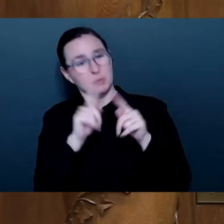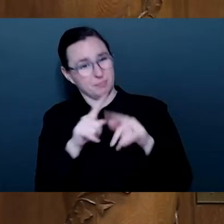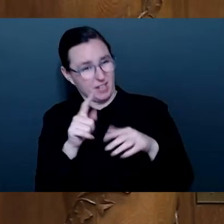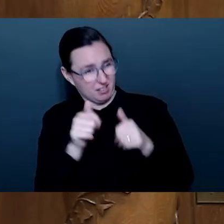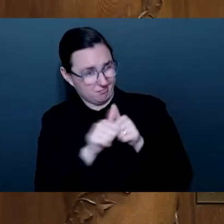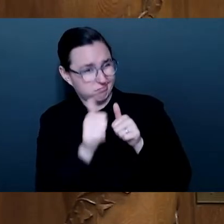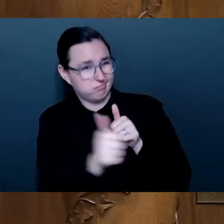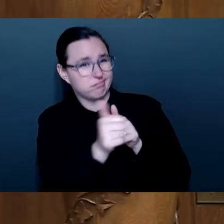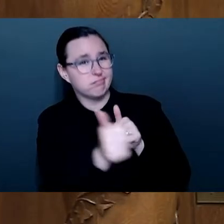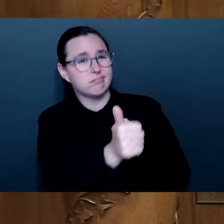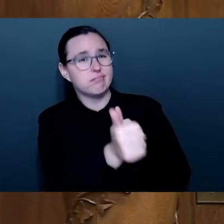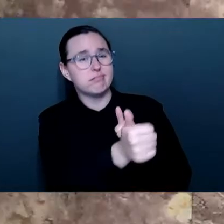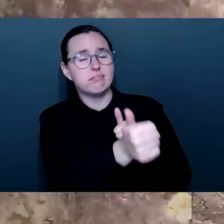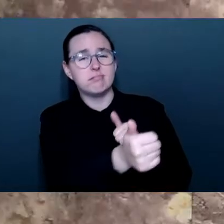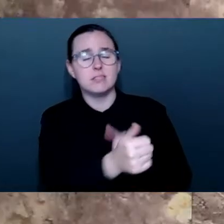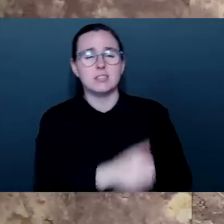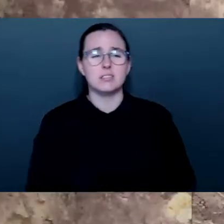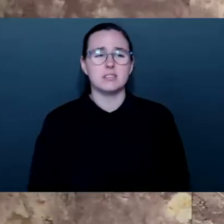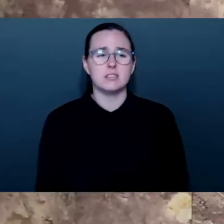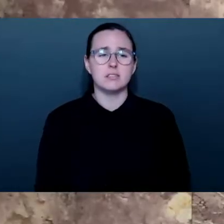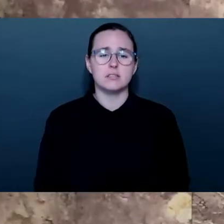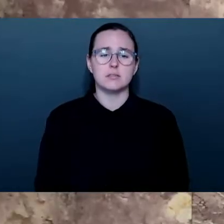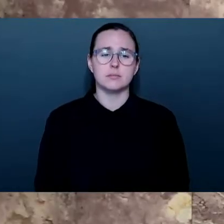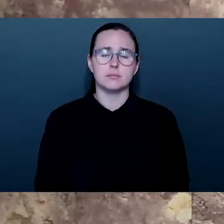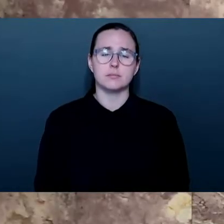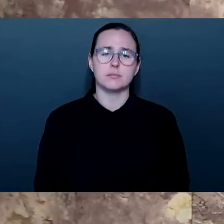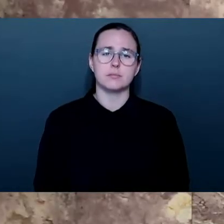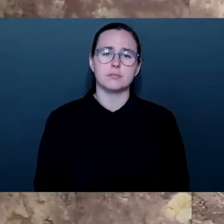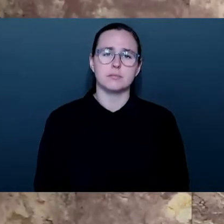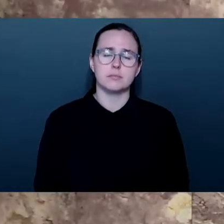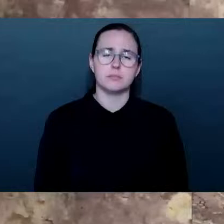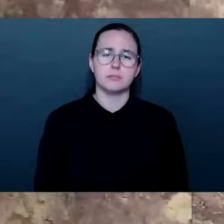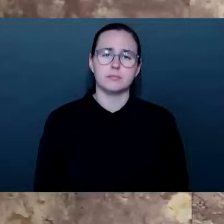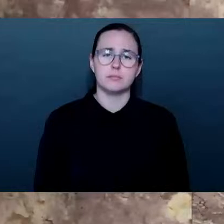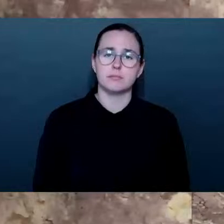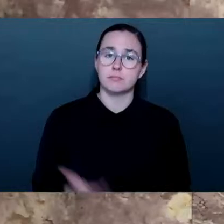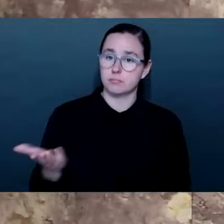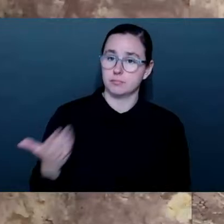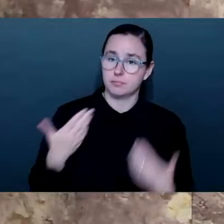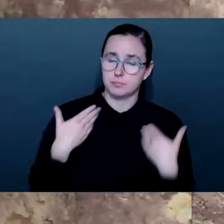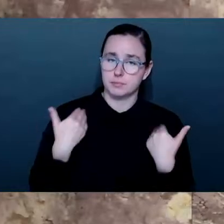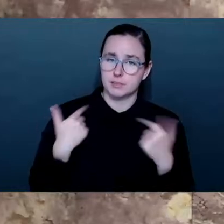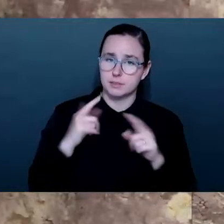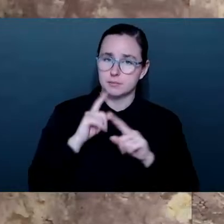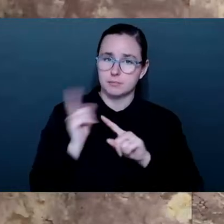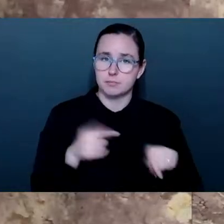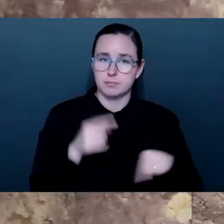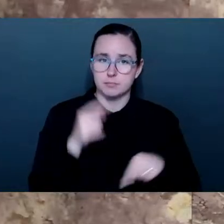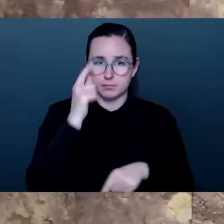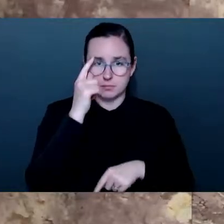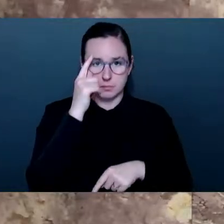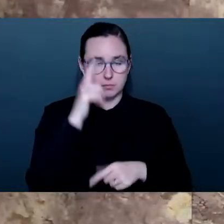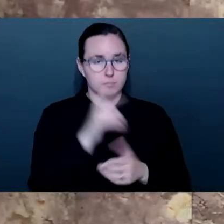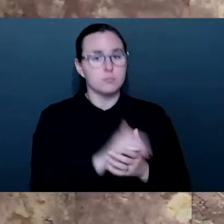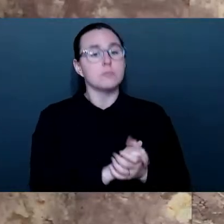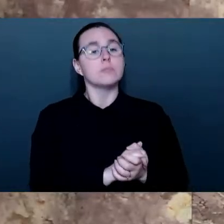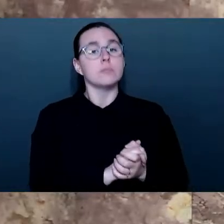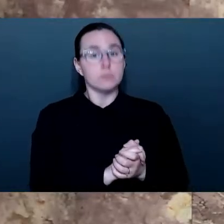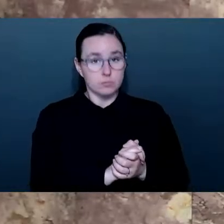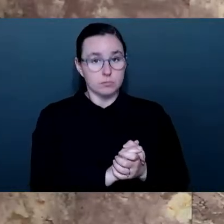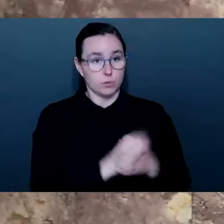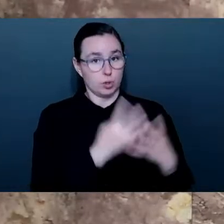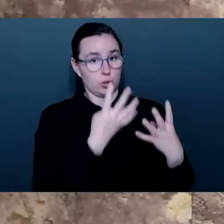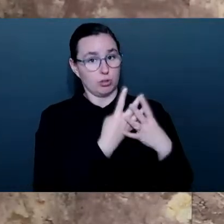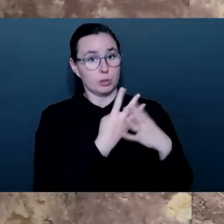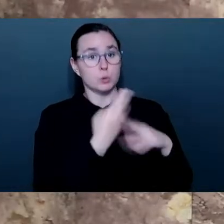Minister. Thank you very much. BC Corrections does use GPS-enabled technology, which allows for curfew